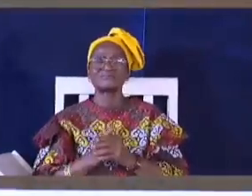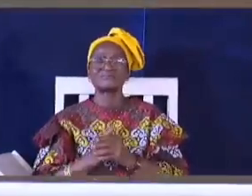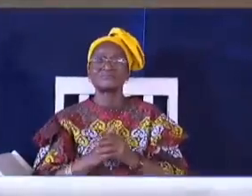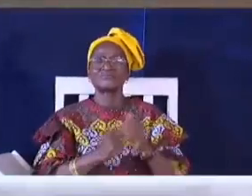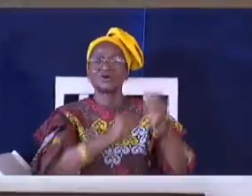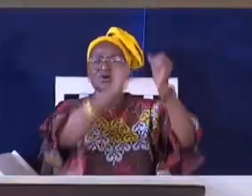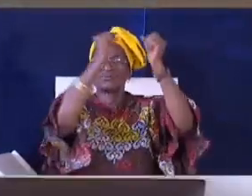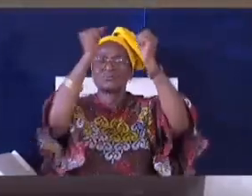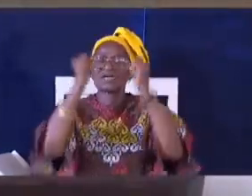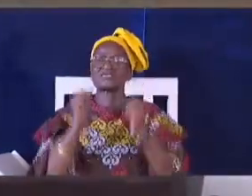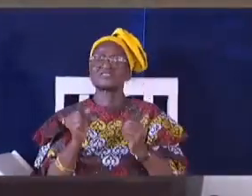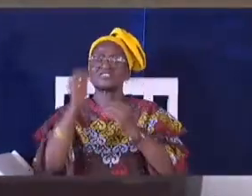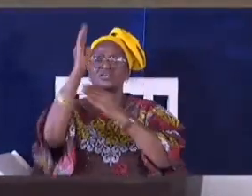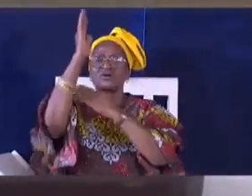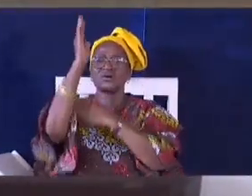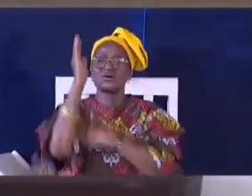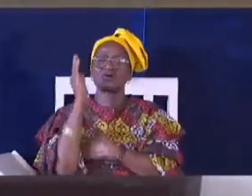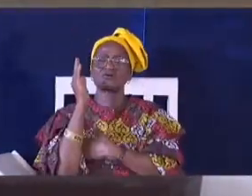Almighty God,